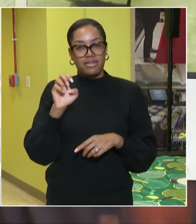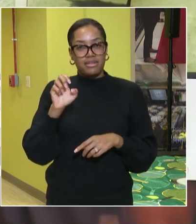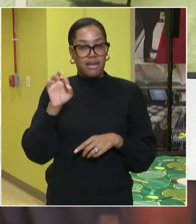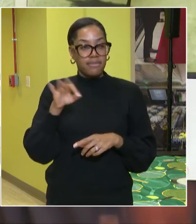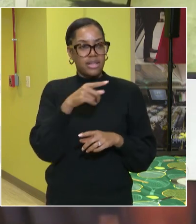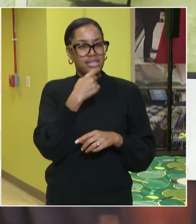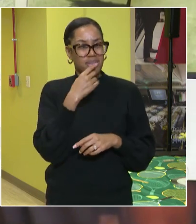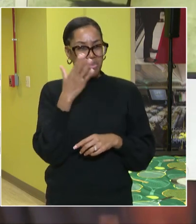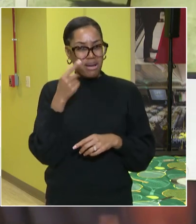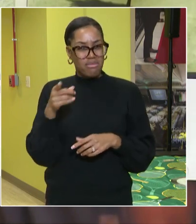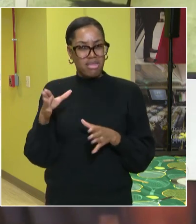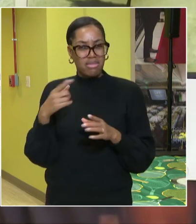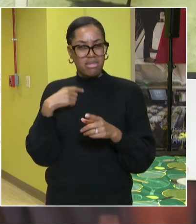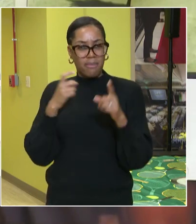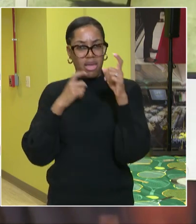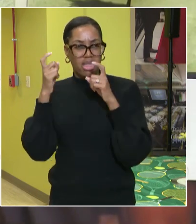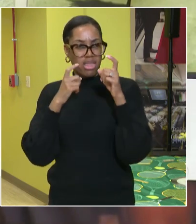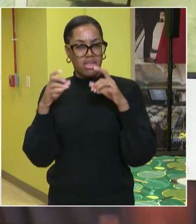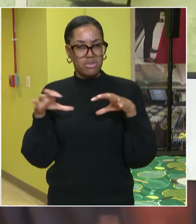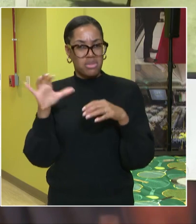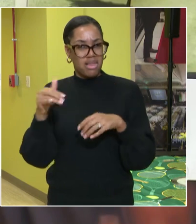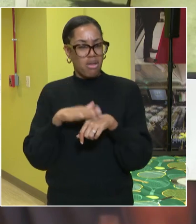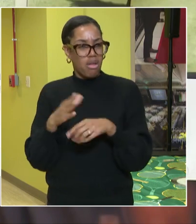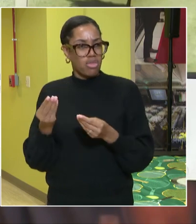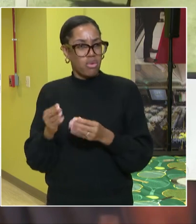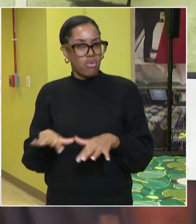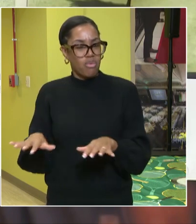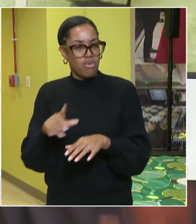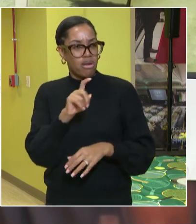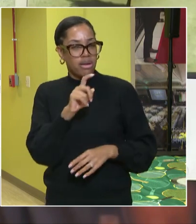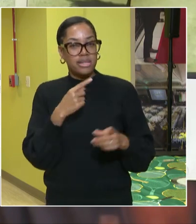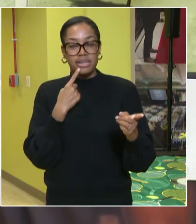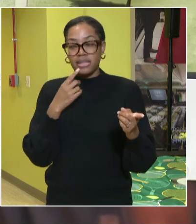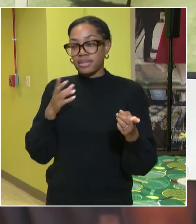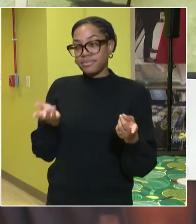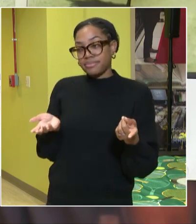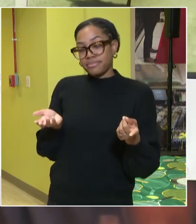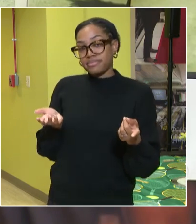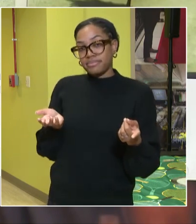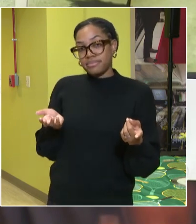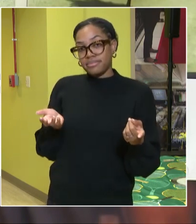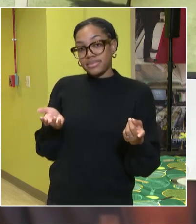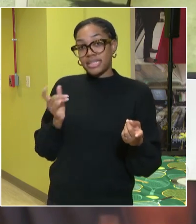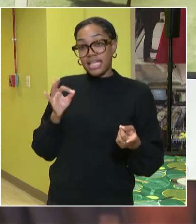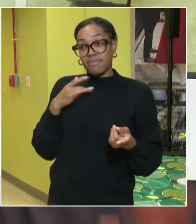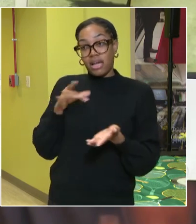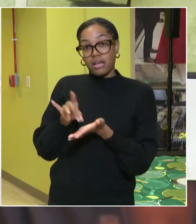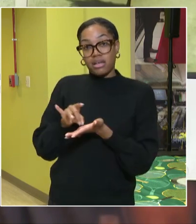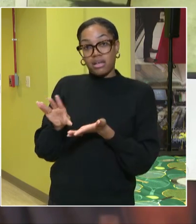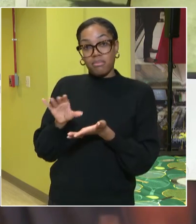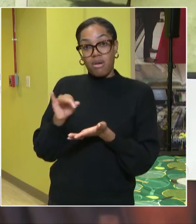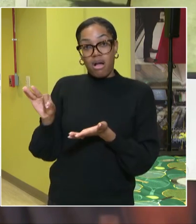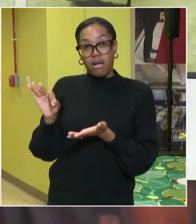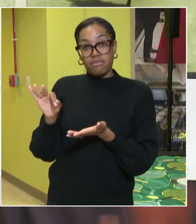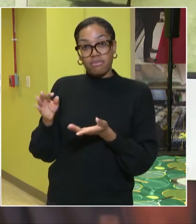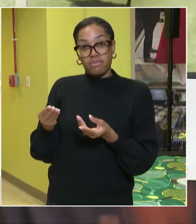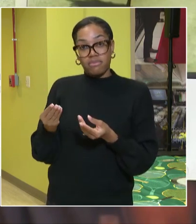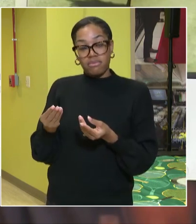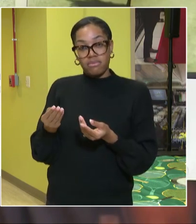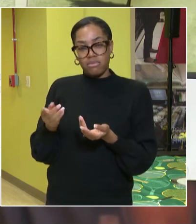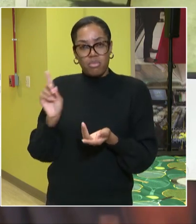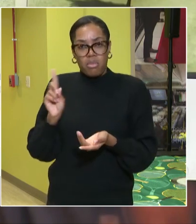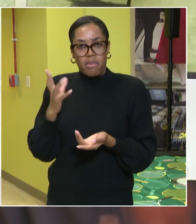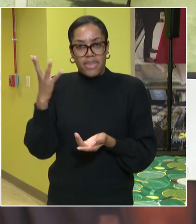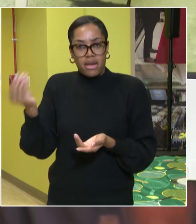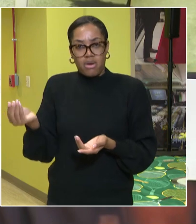kids do that? And he said, Miss Barry, if I kick them off, where would they